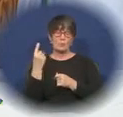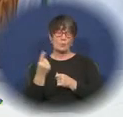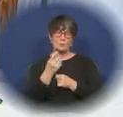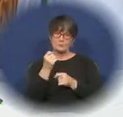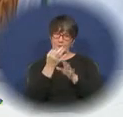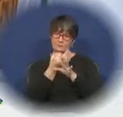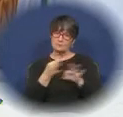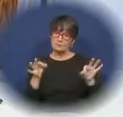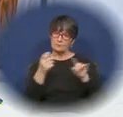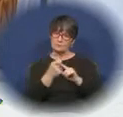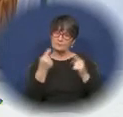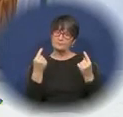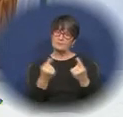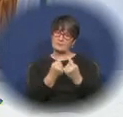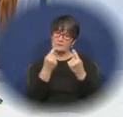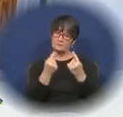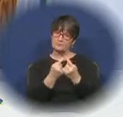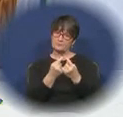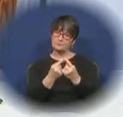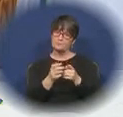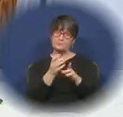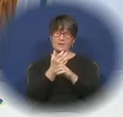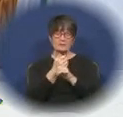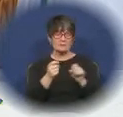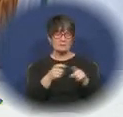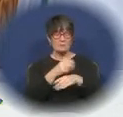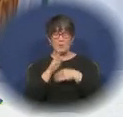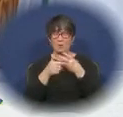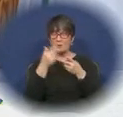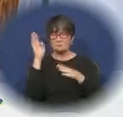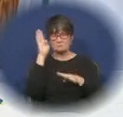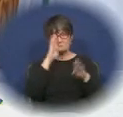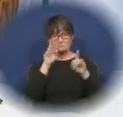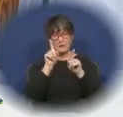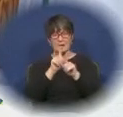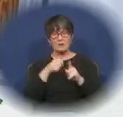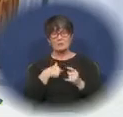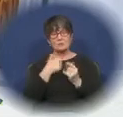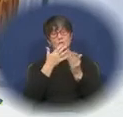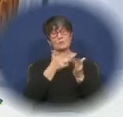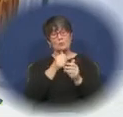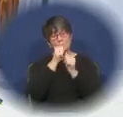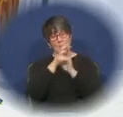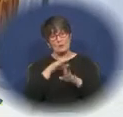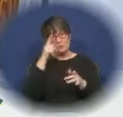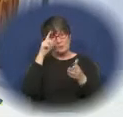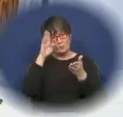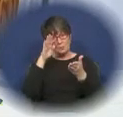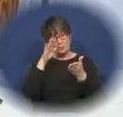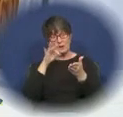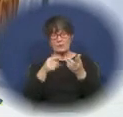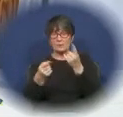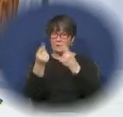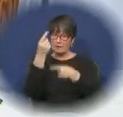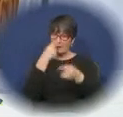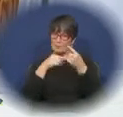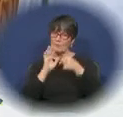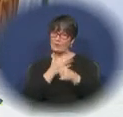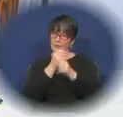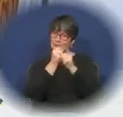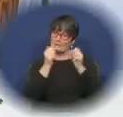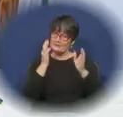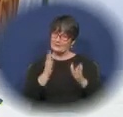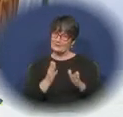always free from sin and safe from all distress, as we await the blessed hope and the coming of our